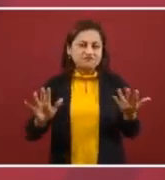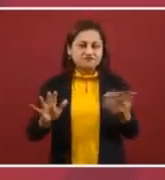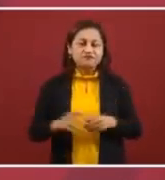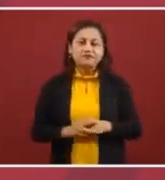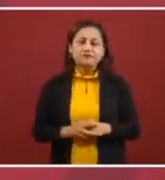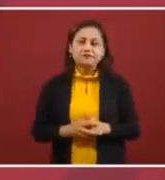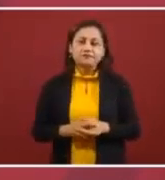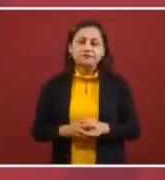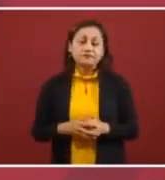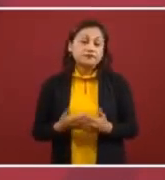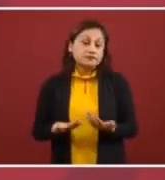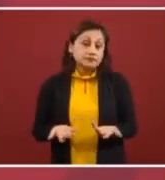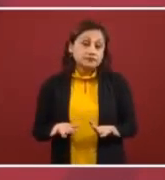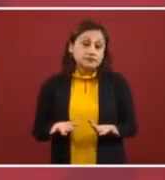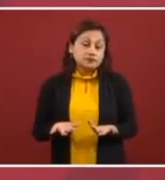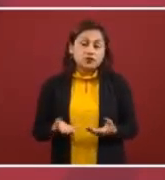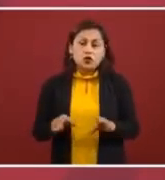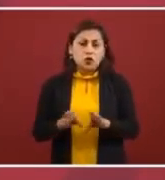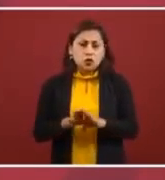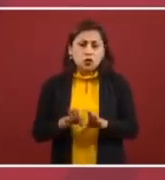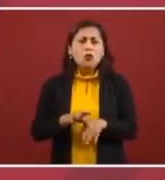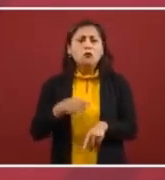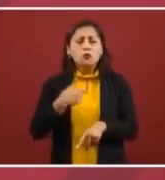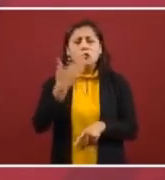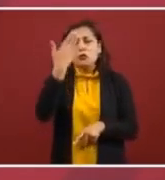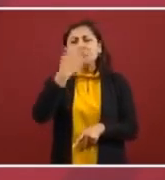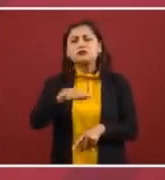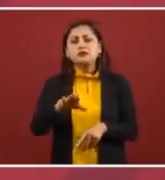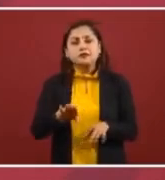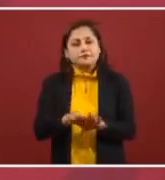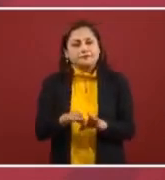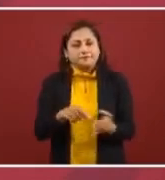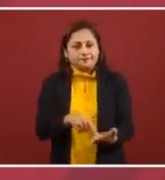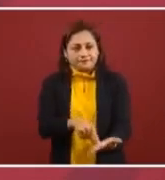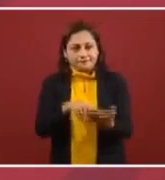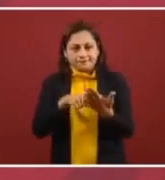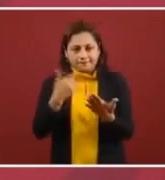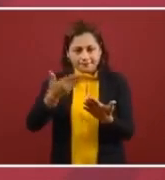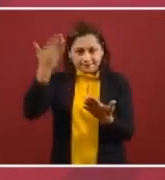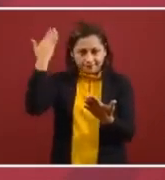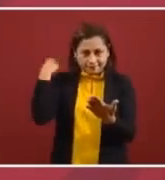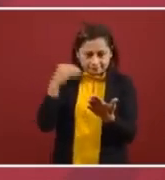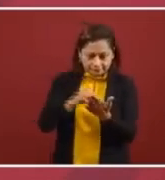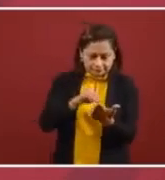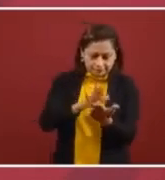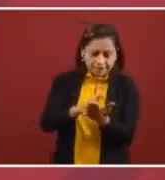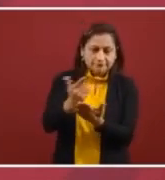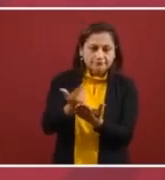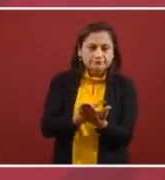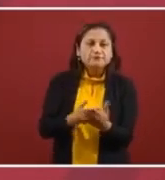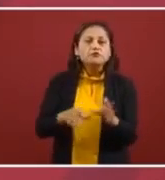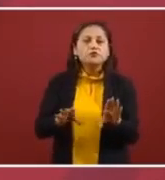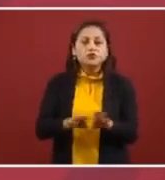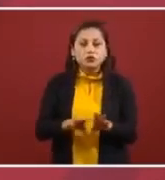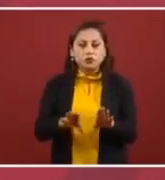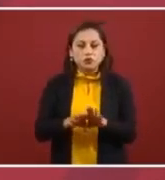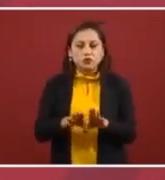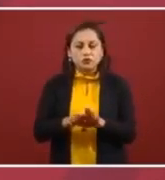And that was demonstrated like that by the data of lethality or death.